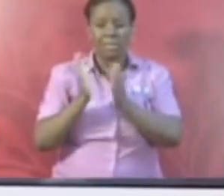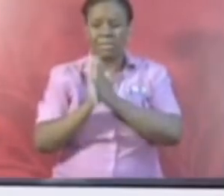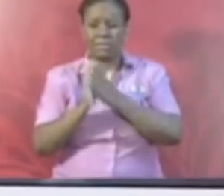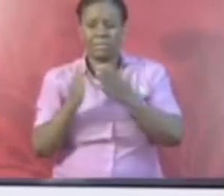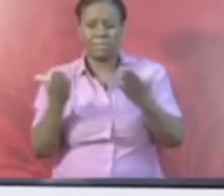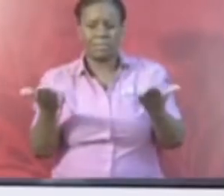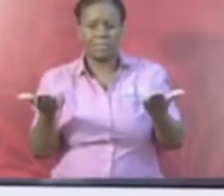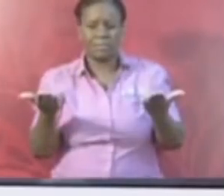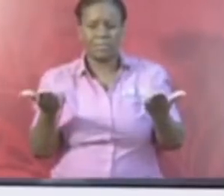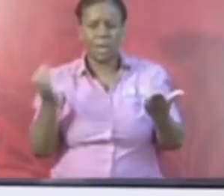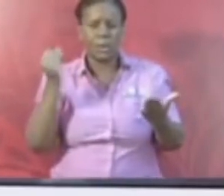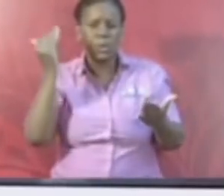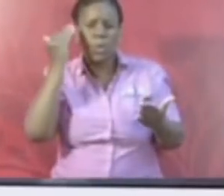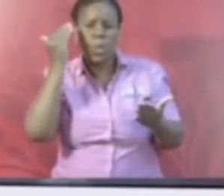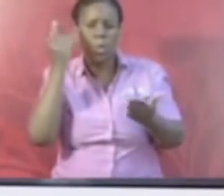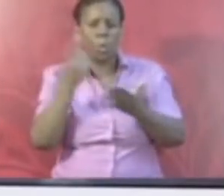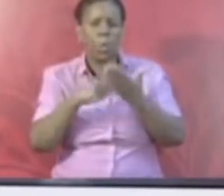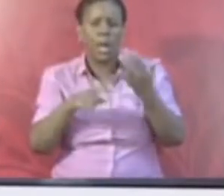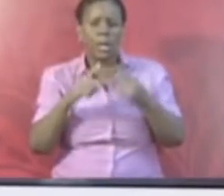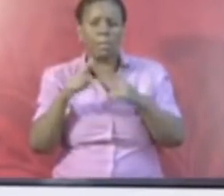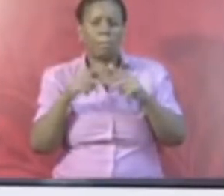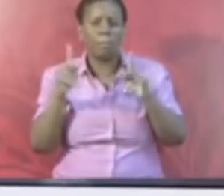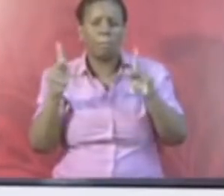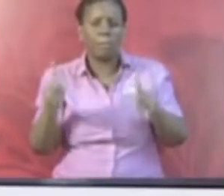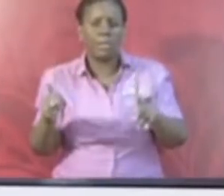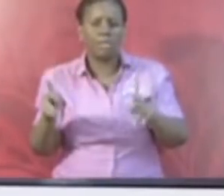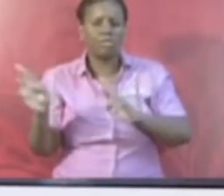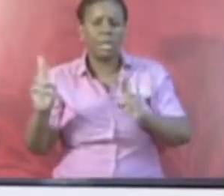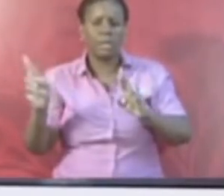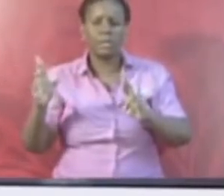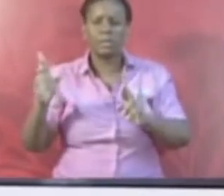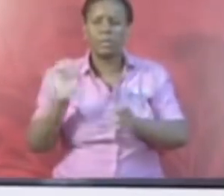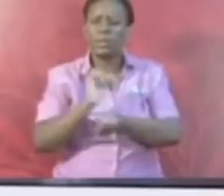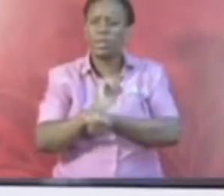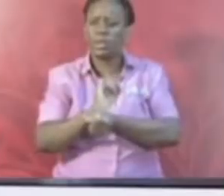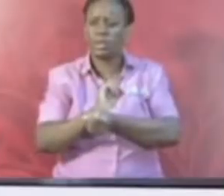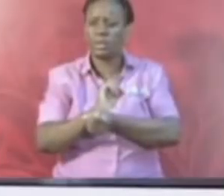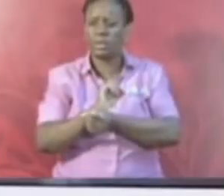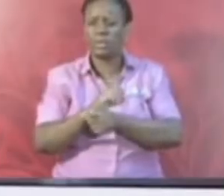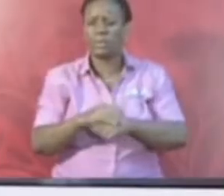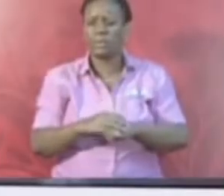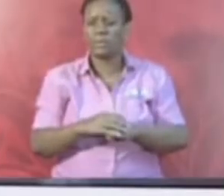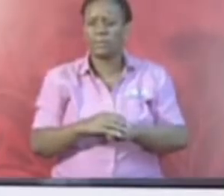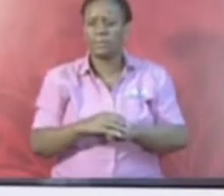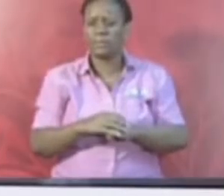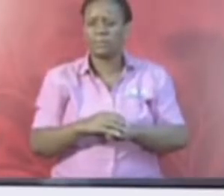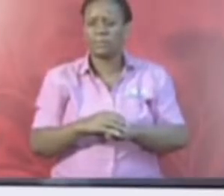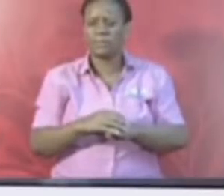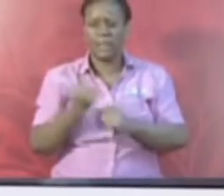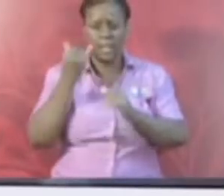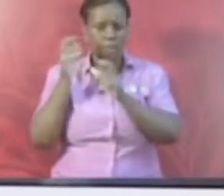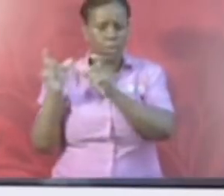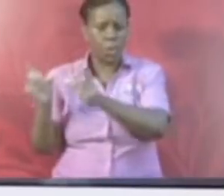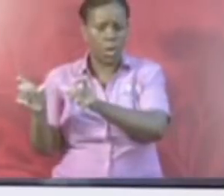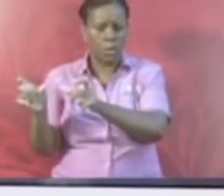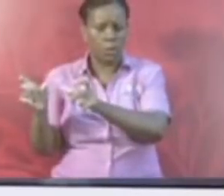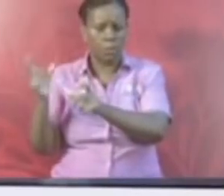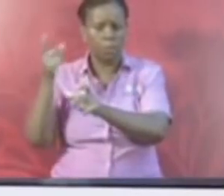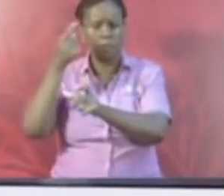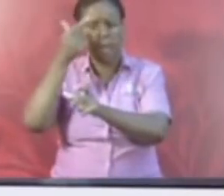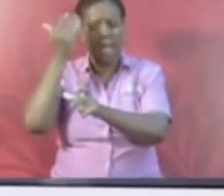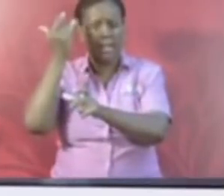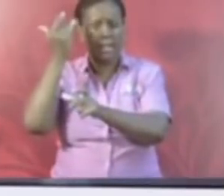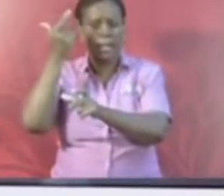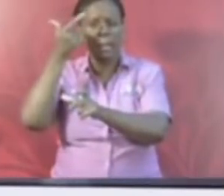us something, a fit for duty in terms of the end of your quarantine period. You are on quarantine because of exposure to a disease. You do not